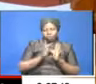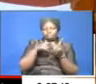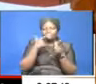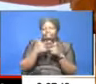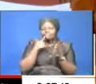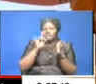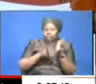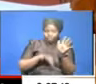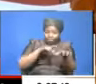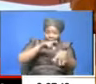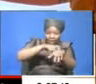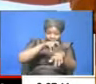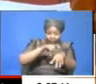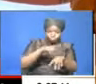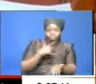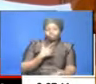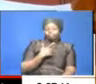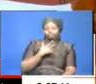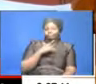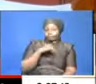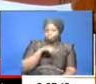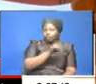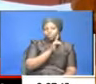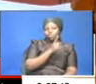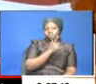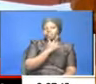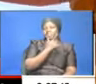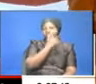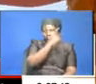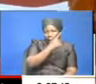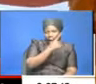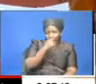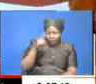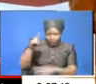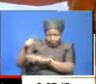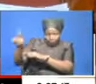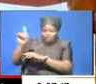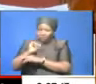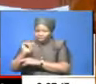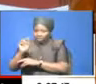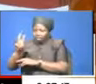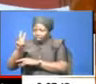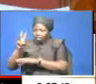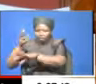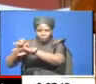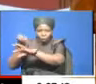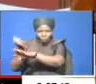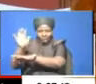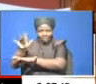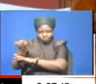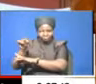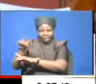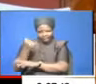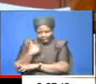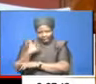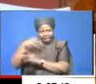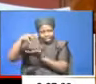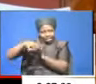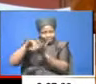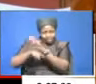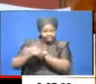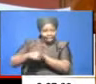was cleared, Ferdinand Waititu had a case before the High Court challenging